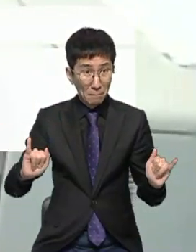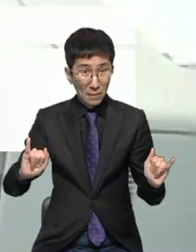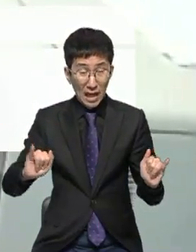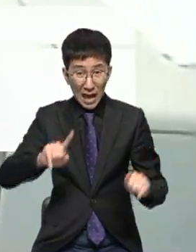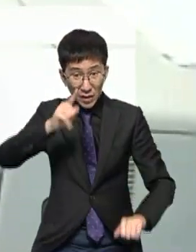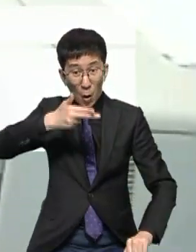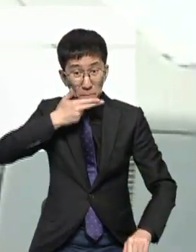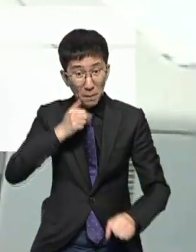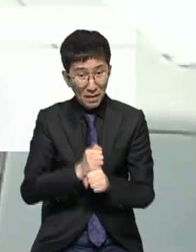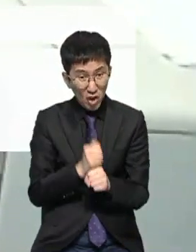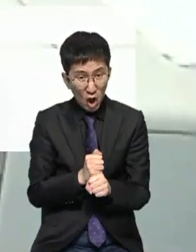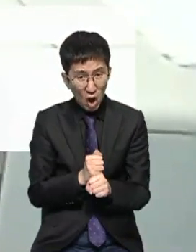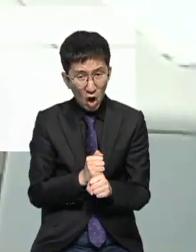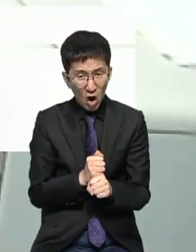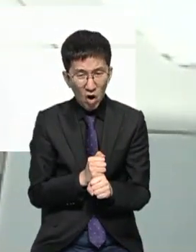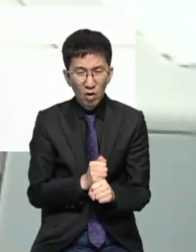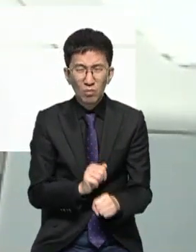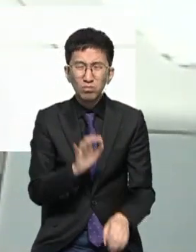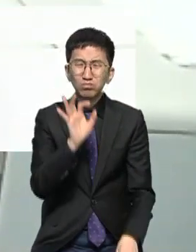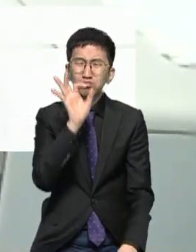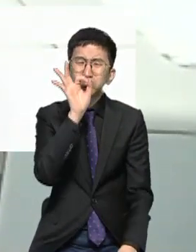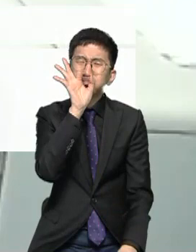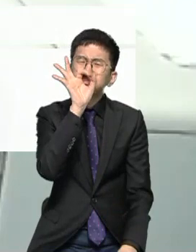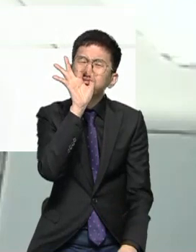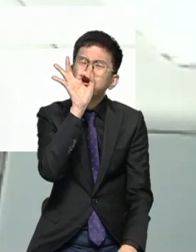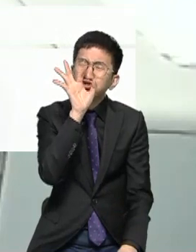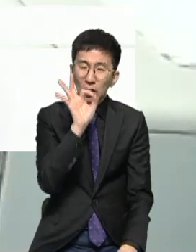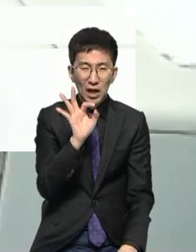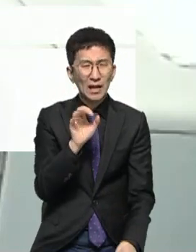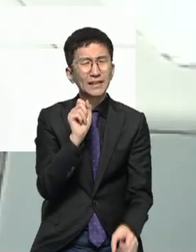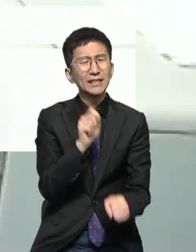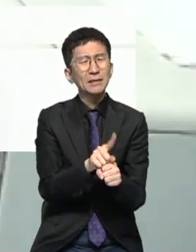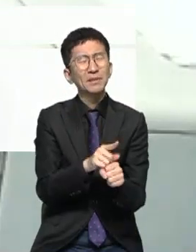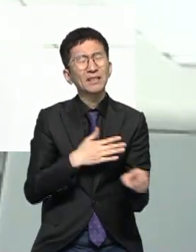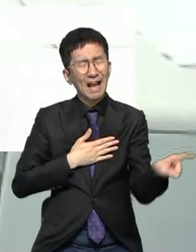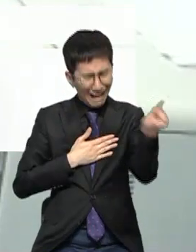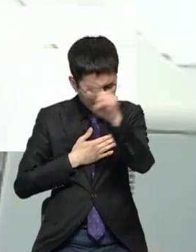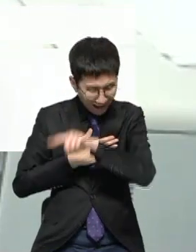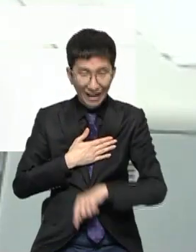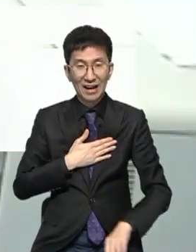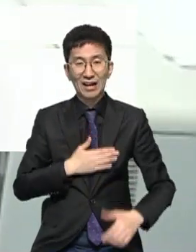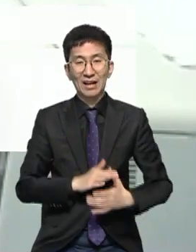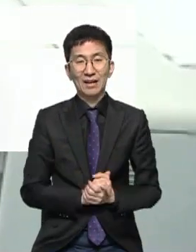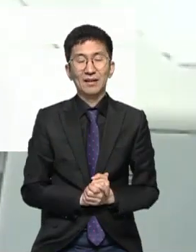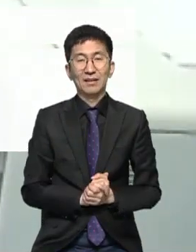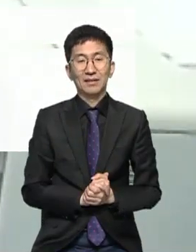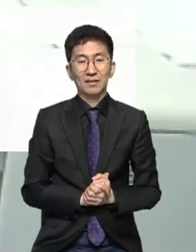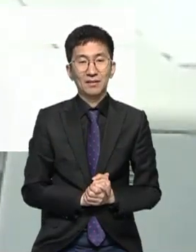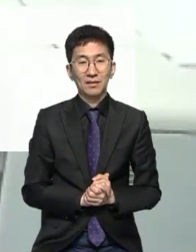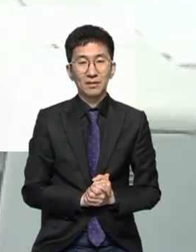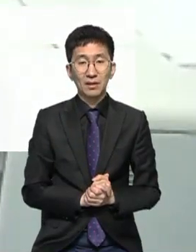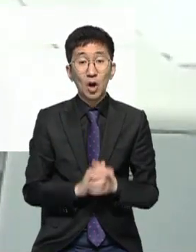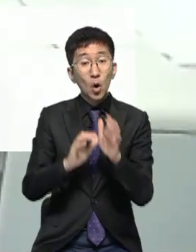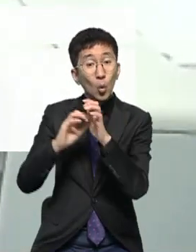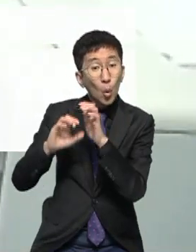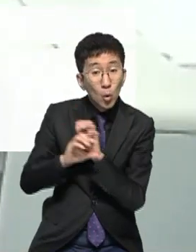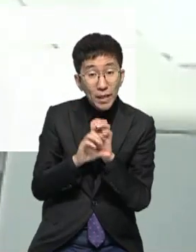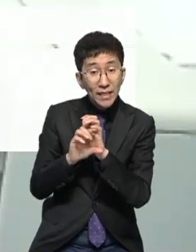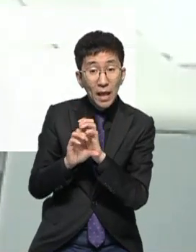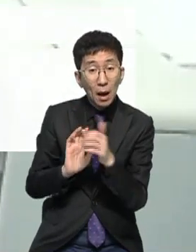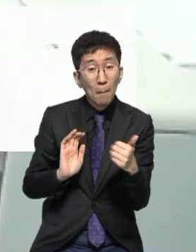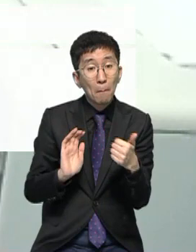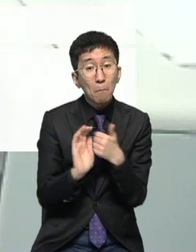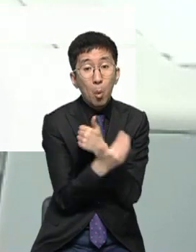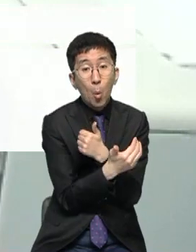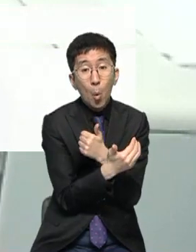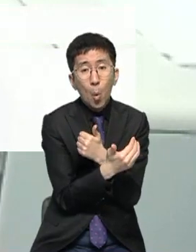sure that the virus is teaching us otherwise. Controlling the